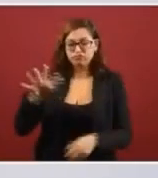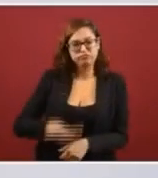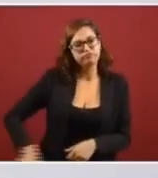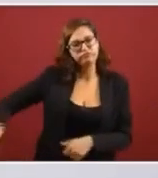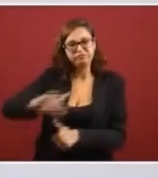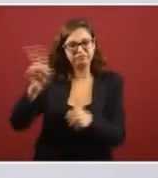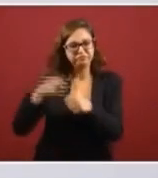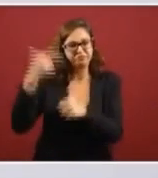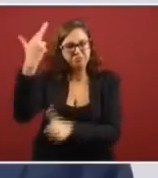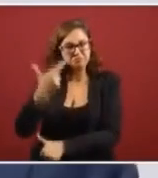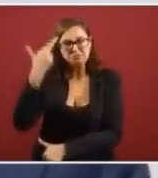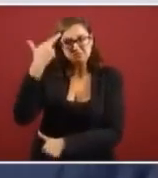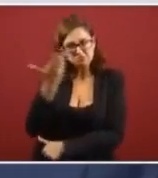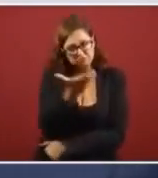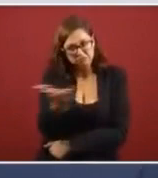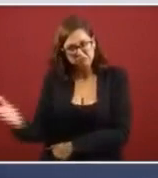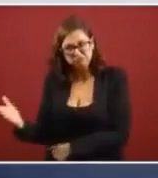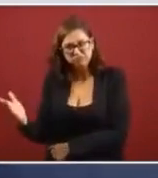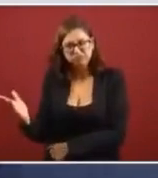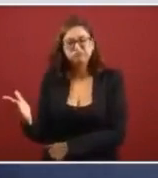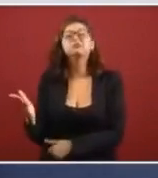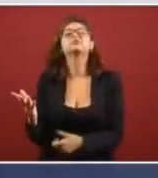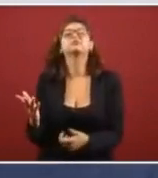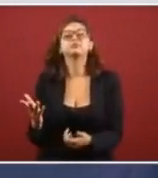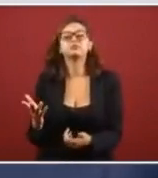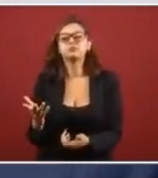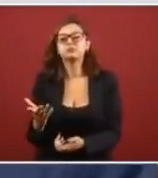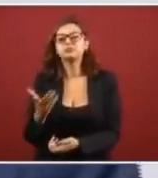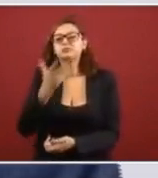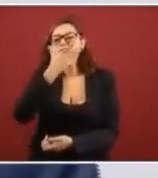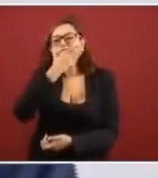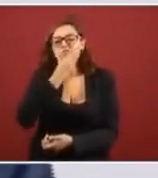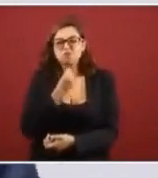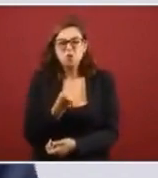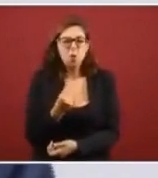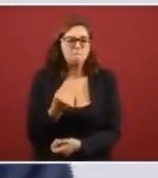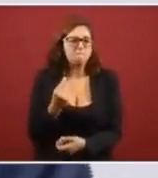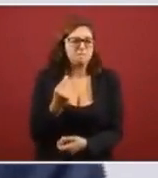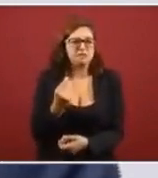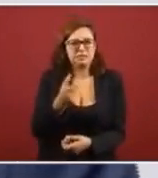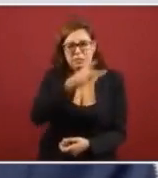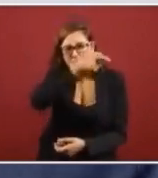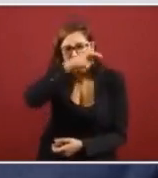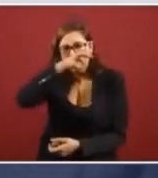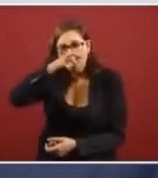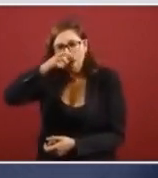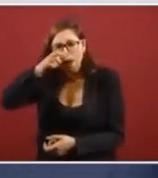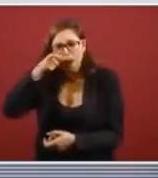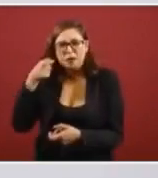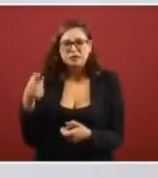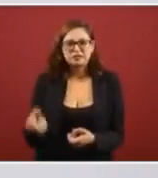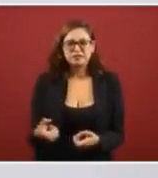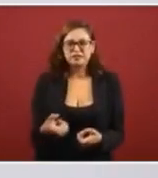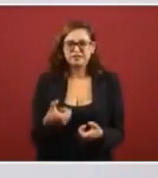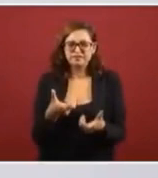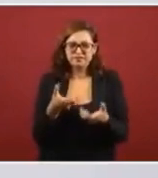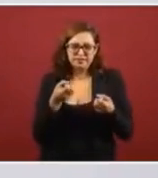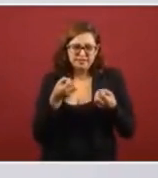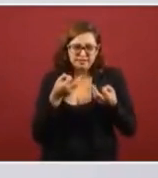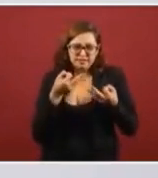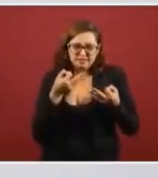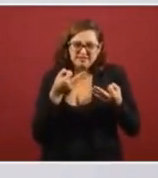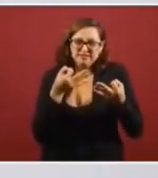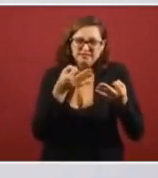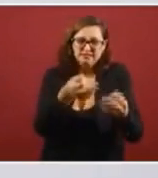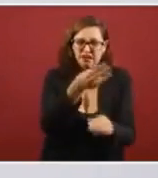and national interests will be imposed for the people that are seduced by the